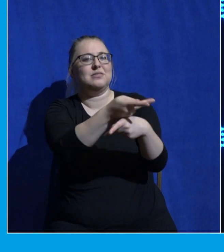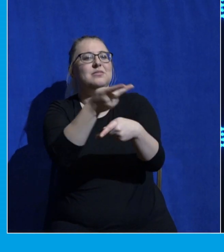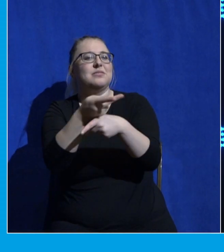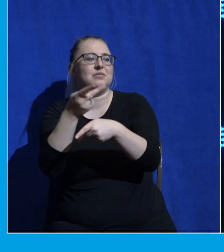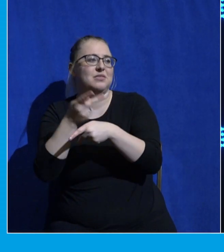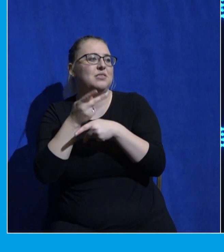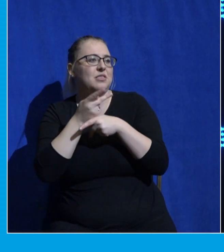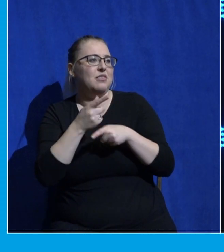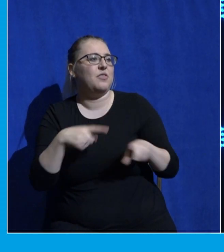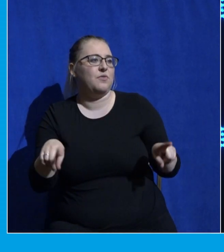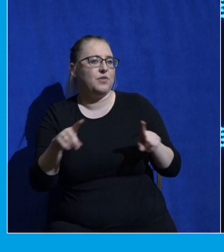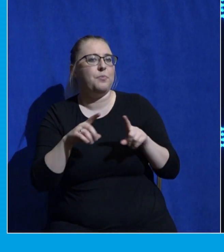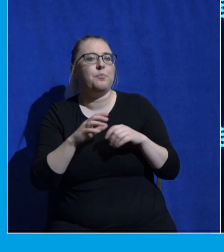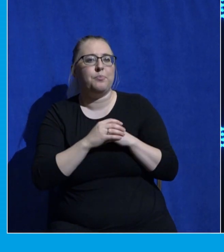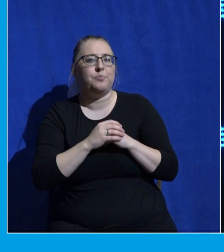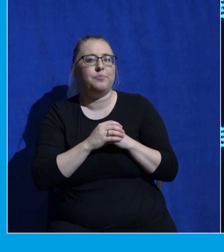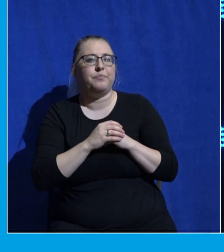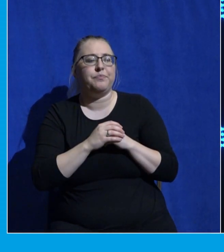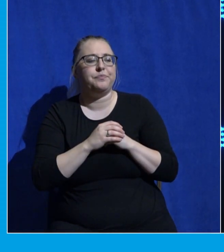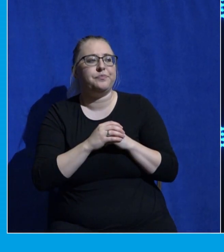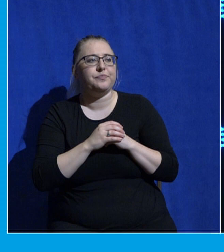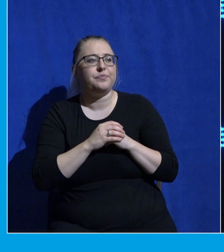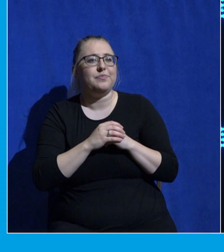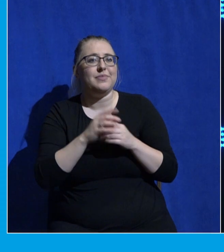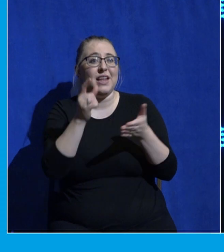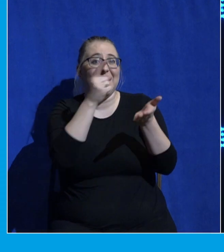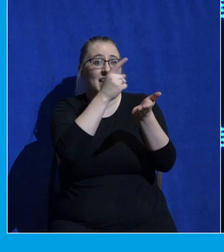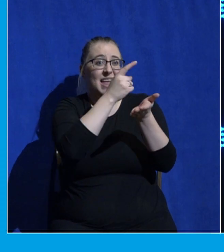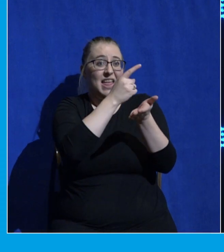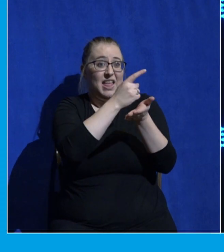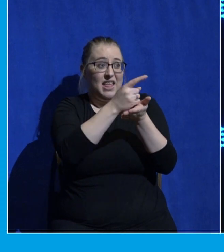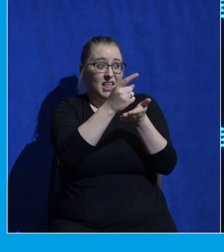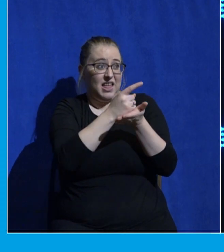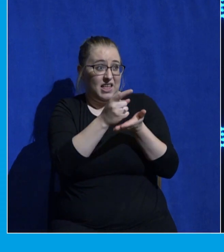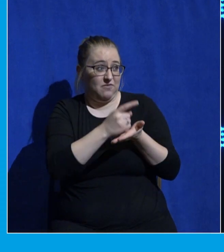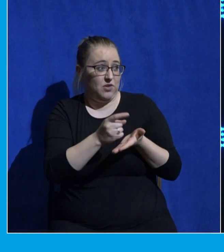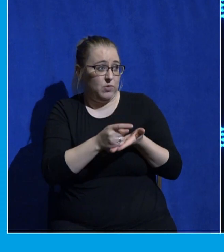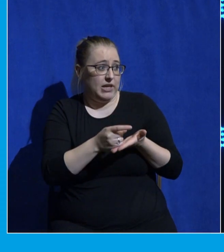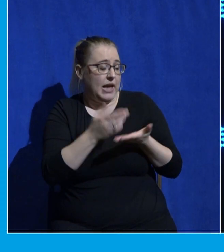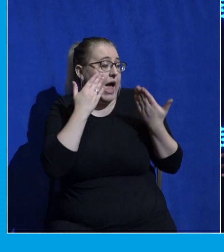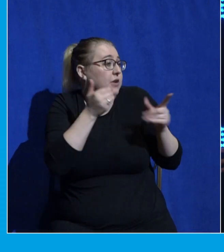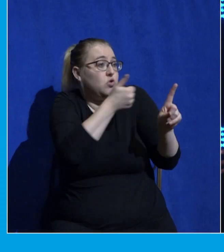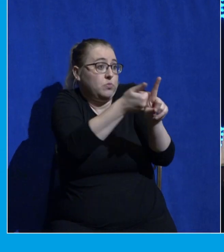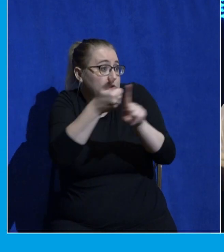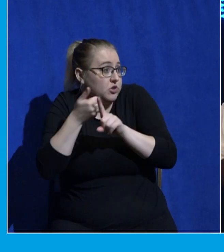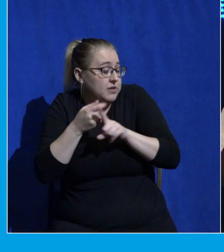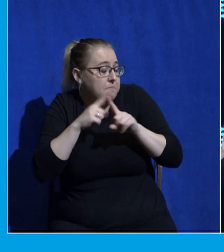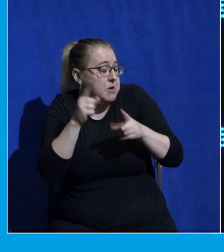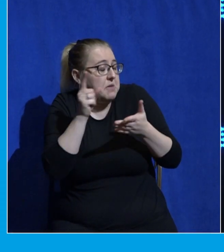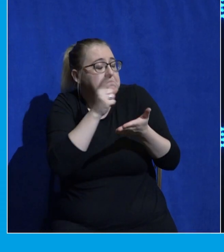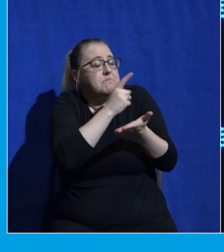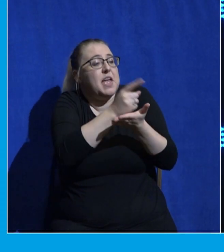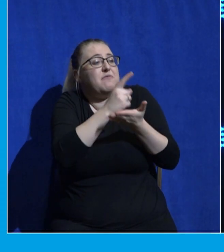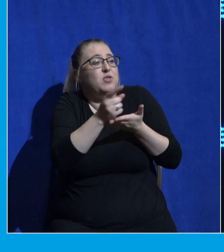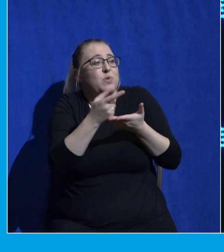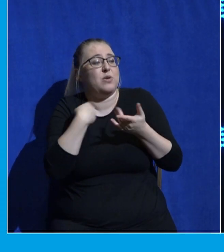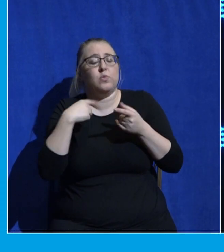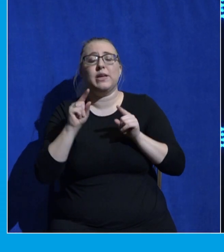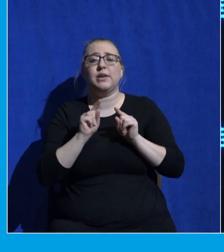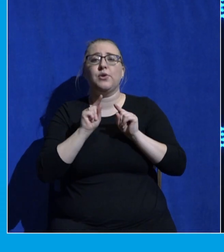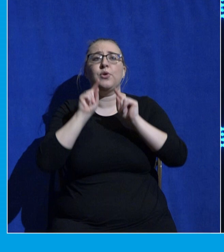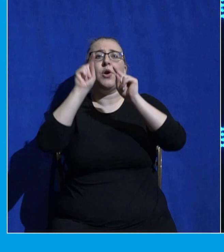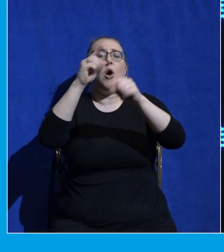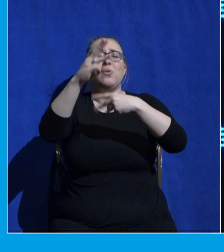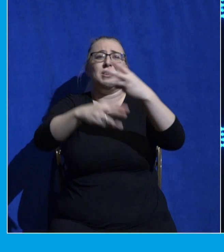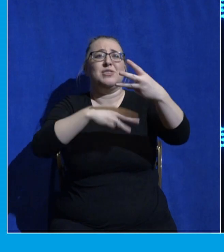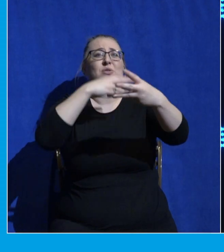always keep them. Here's the thing. Every week, I don't know about you, every week we leave here and we go out into a world and we watch the news